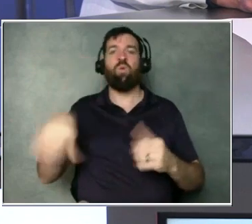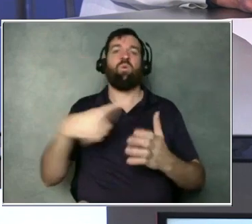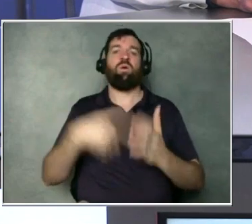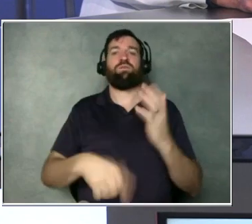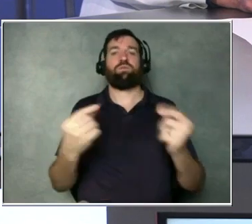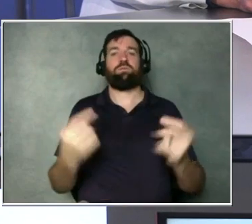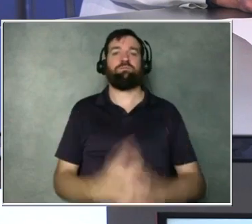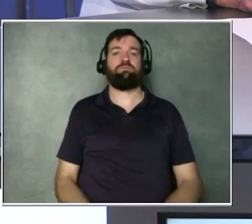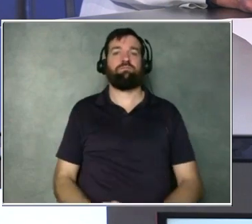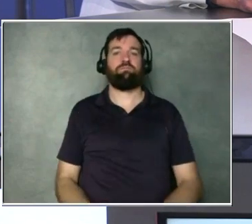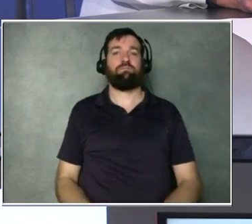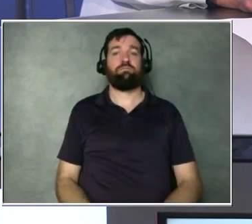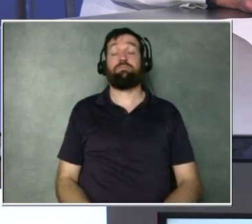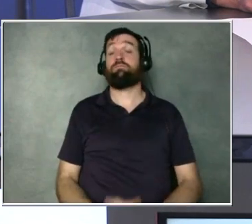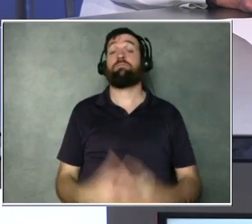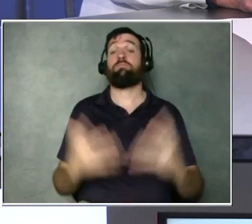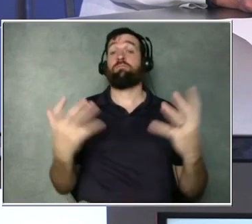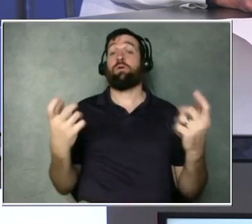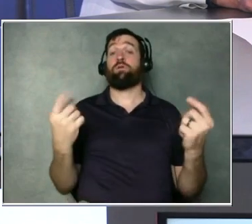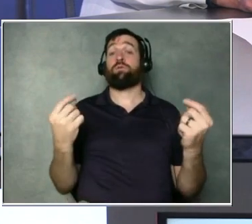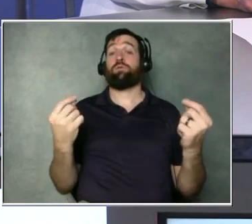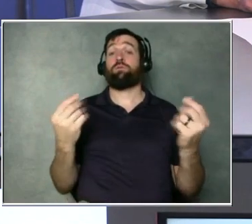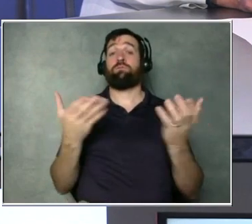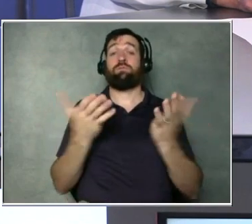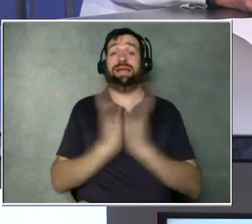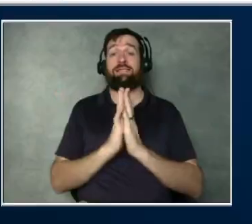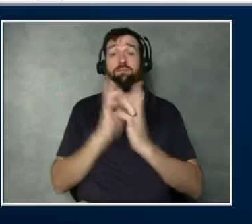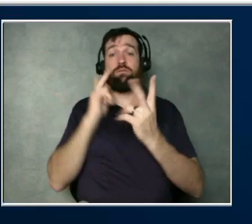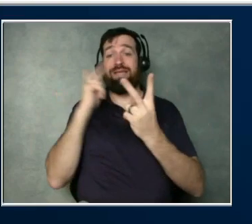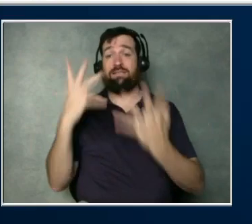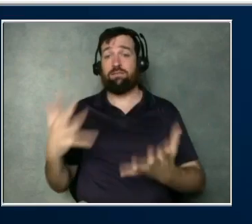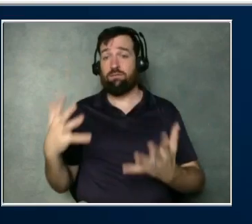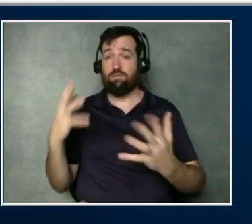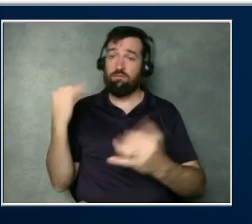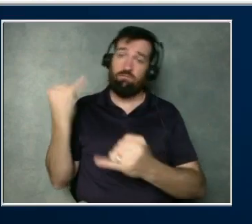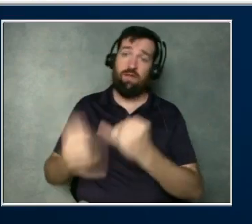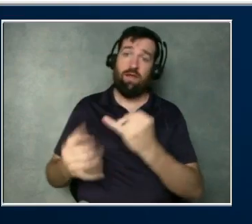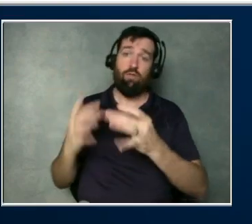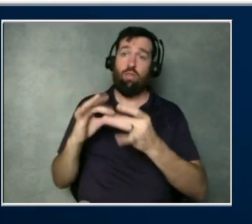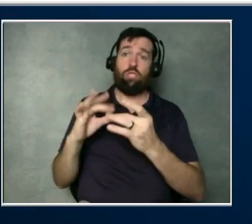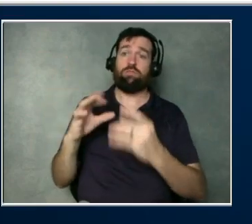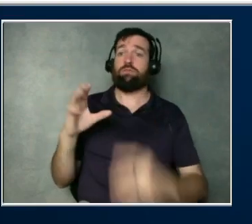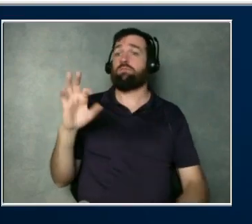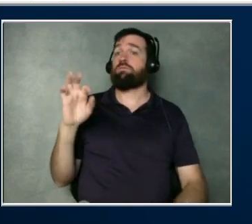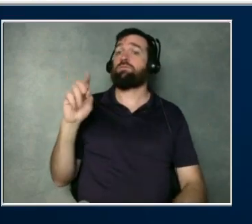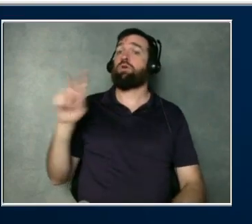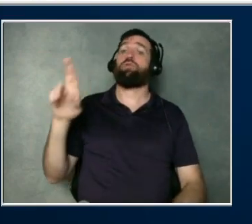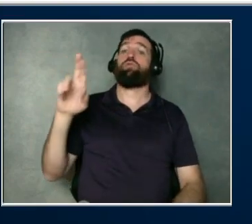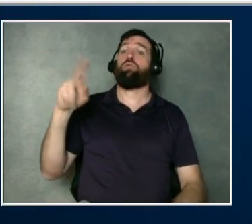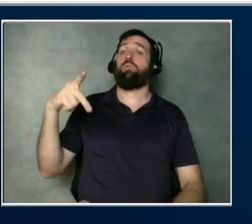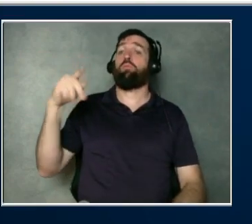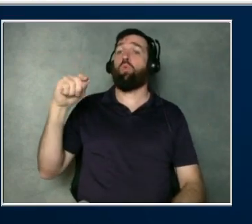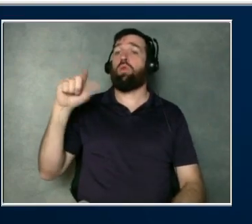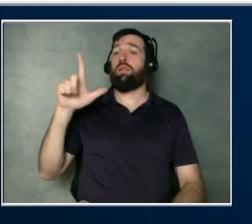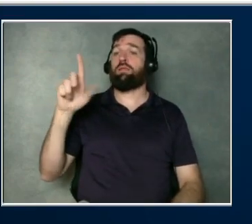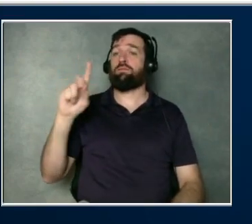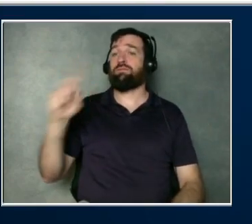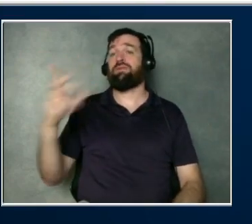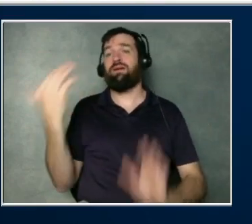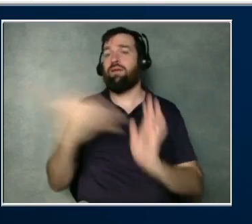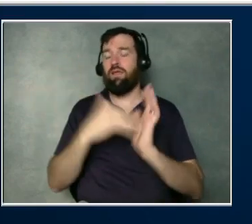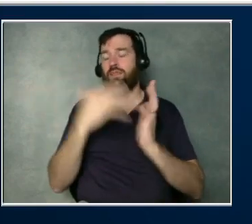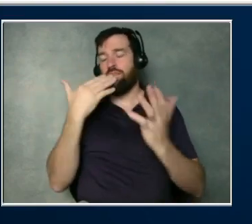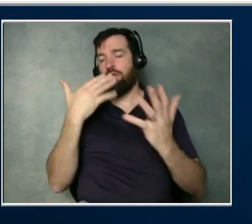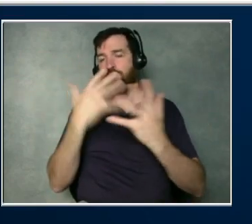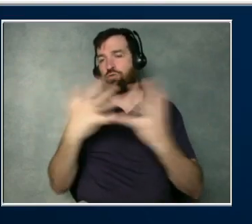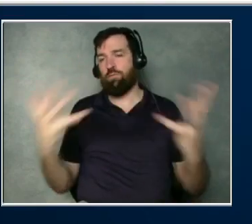What I would like to do now is just ask our guests for a final thought. So I'm going to start, Dr. Poland, sir, with you. And again, thank you for the multiple appearances you've